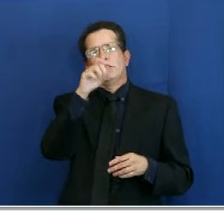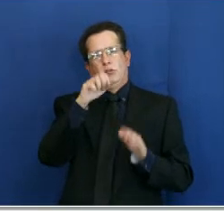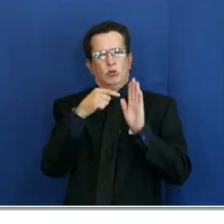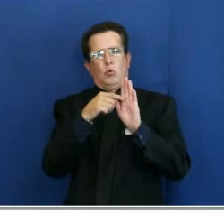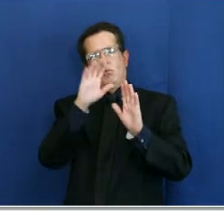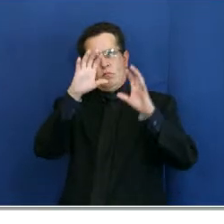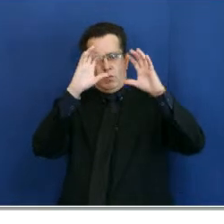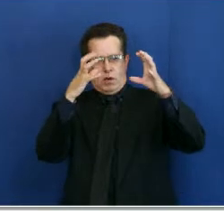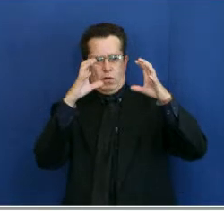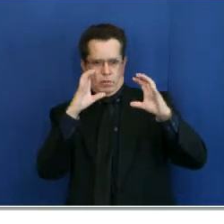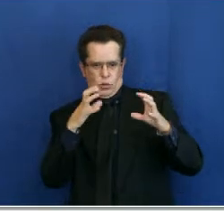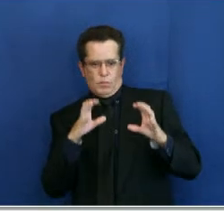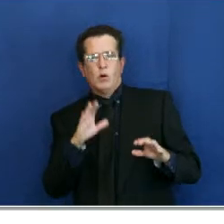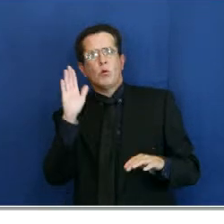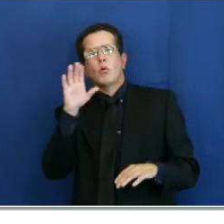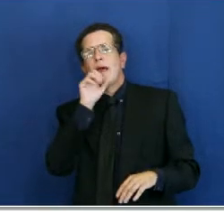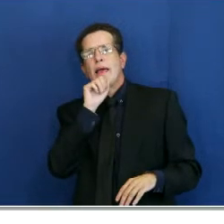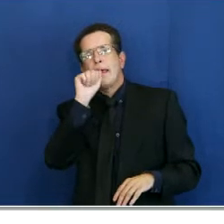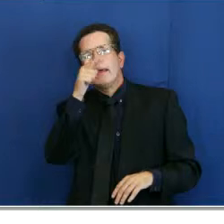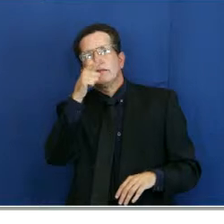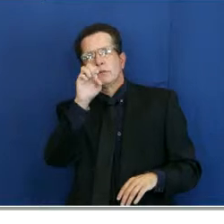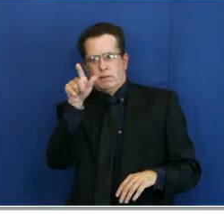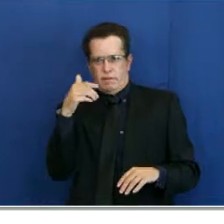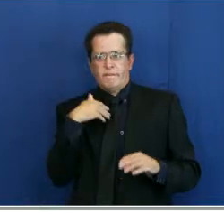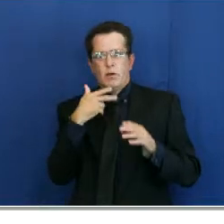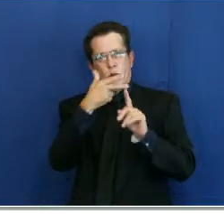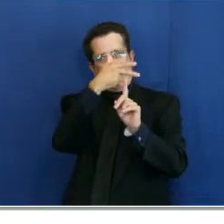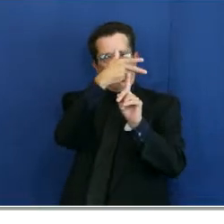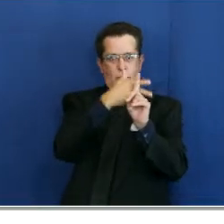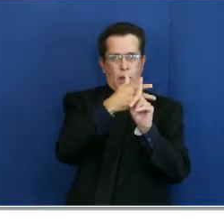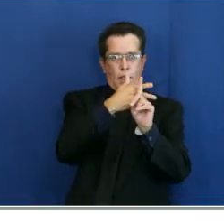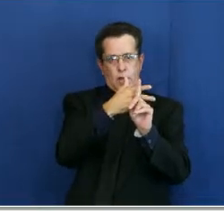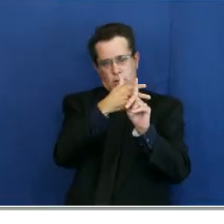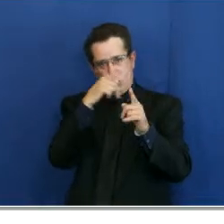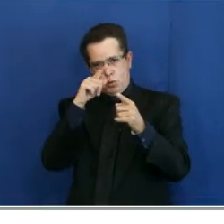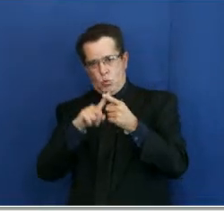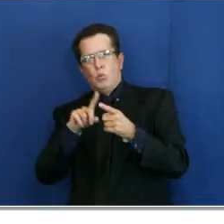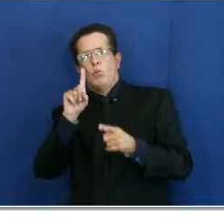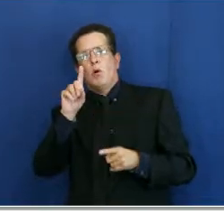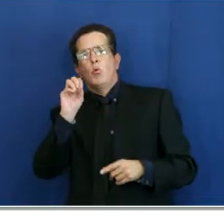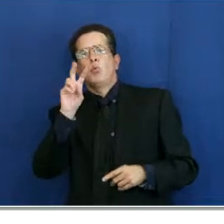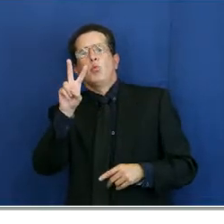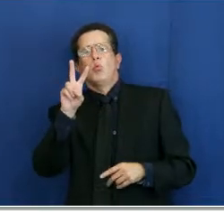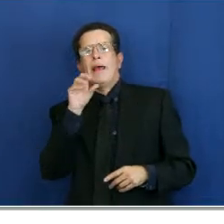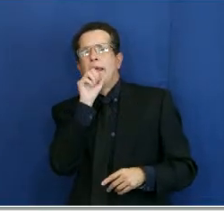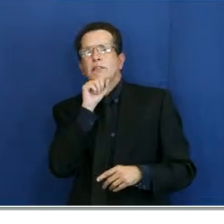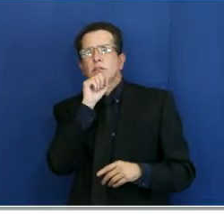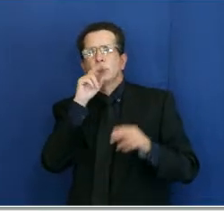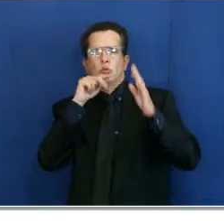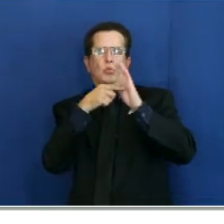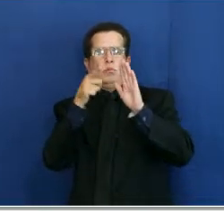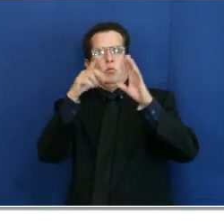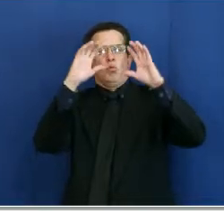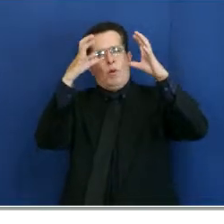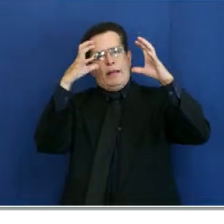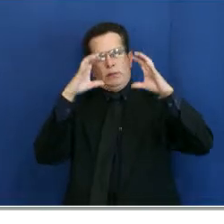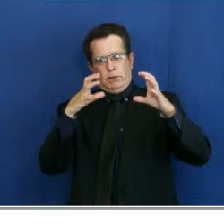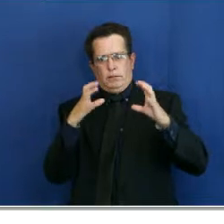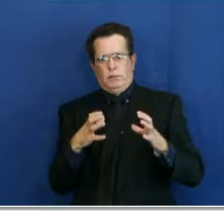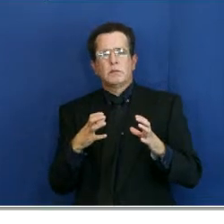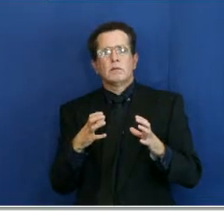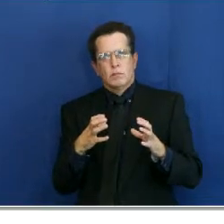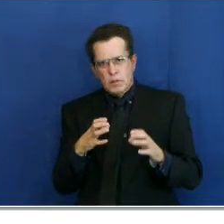of cases is from 3 months to 102 years of age, and